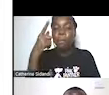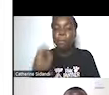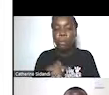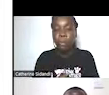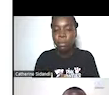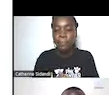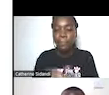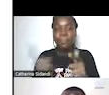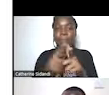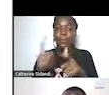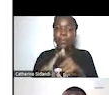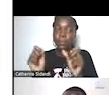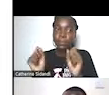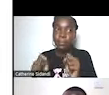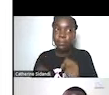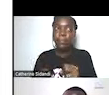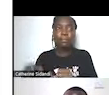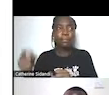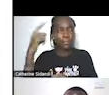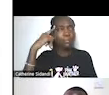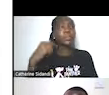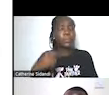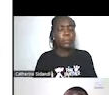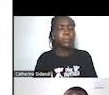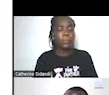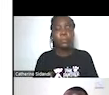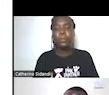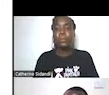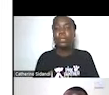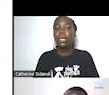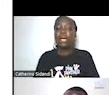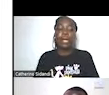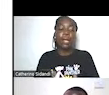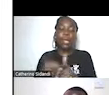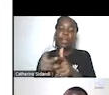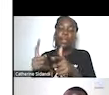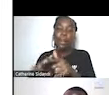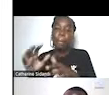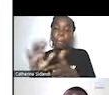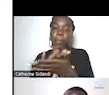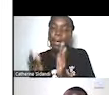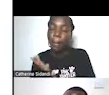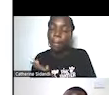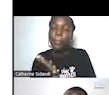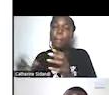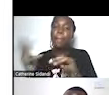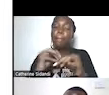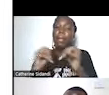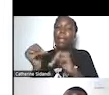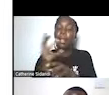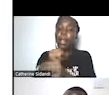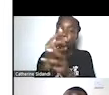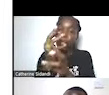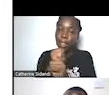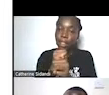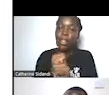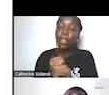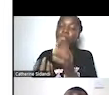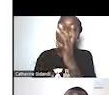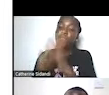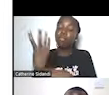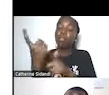predict. So this is where now the mathematical bit of it starts cropping in, where you want now to predict the